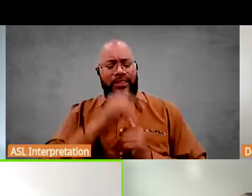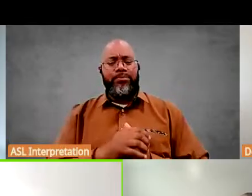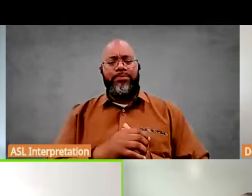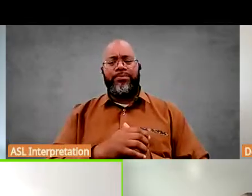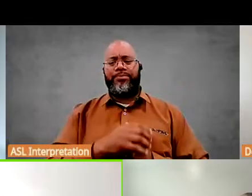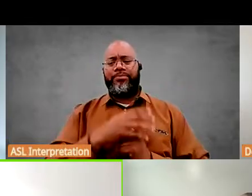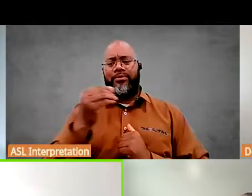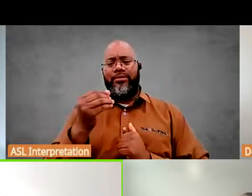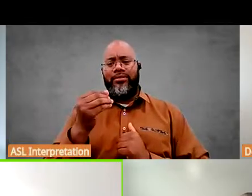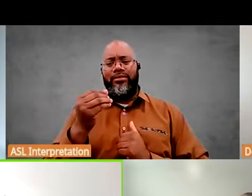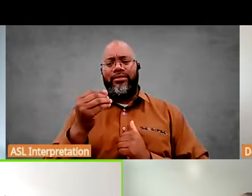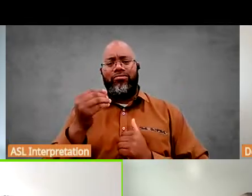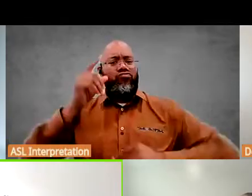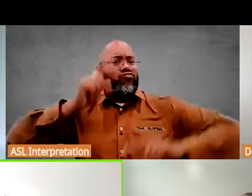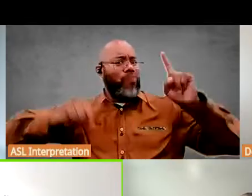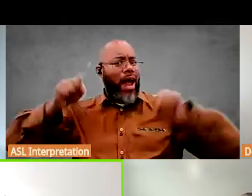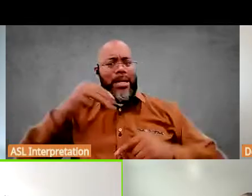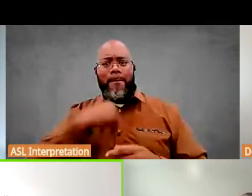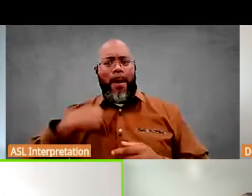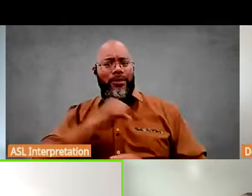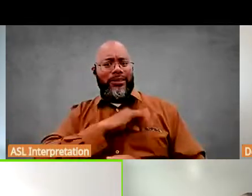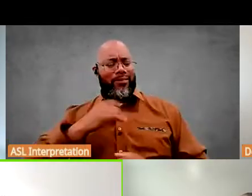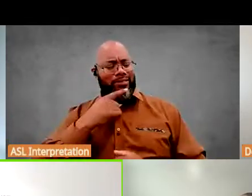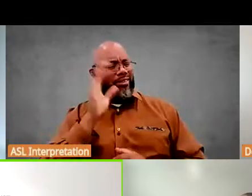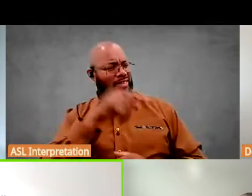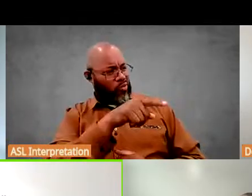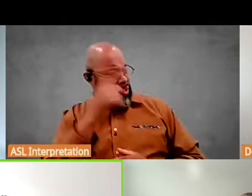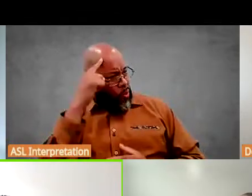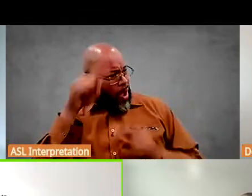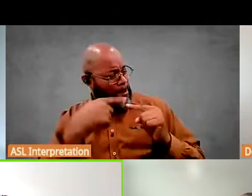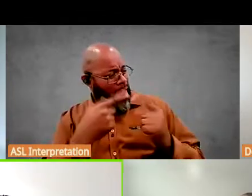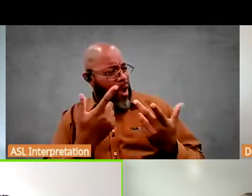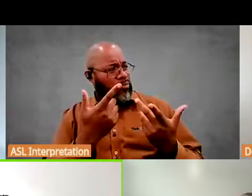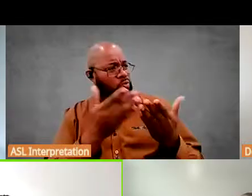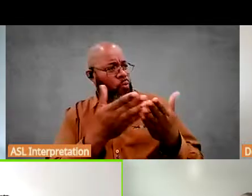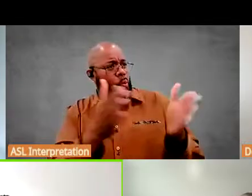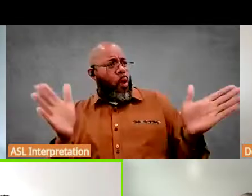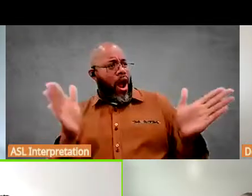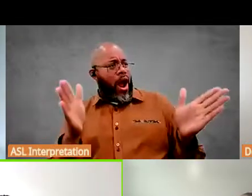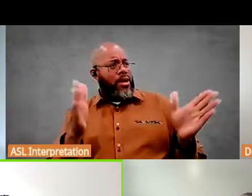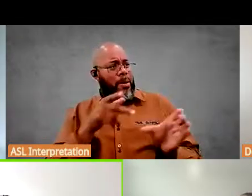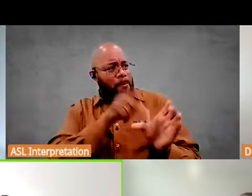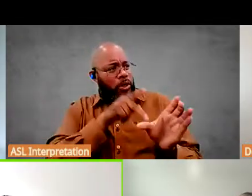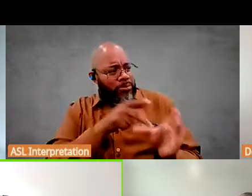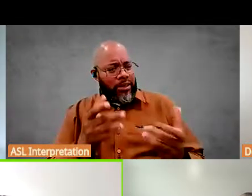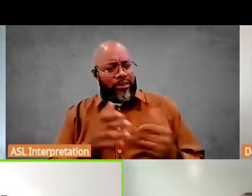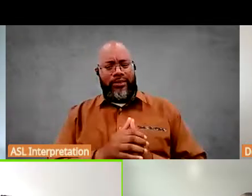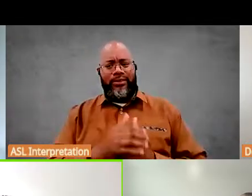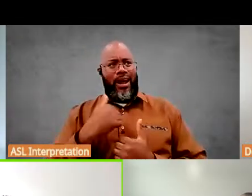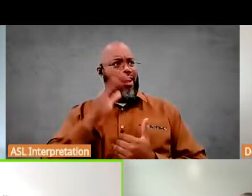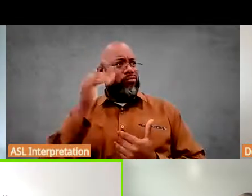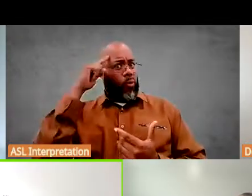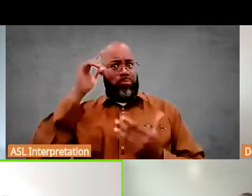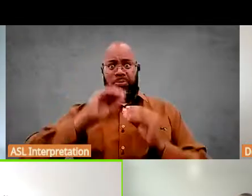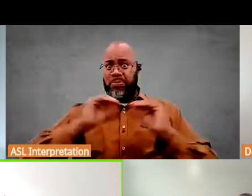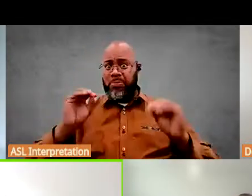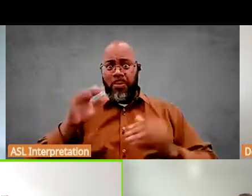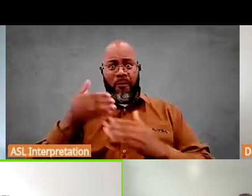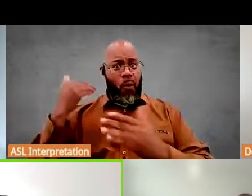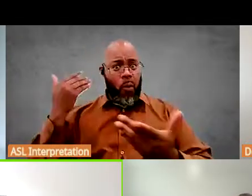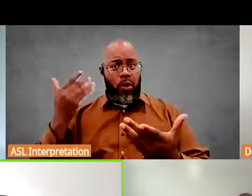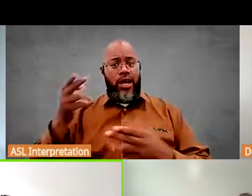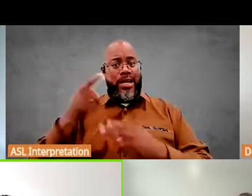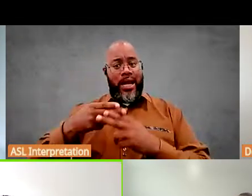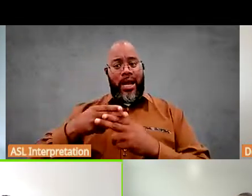And a random member of staff said, have you ever thought of widening participation? And I never had. So her name is